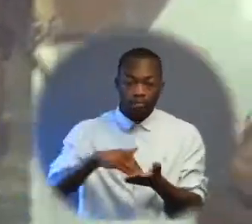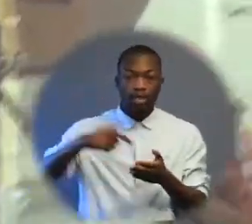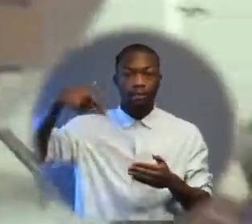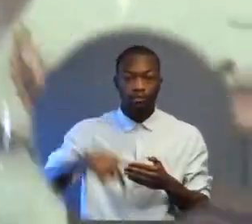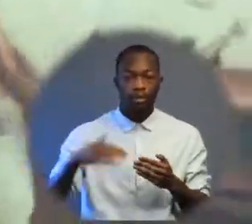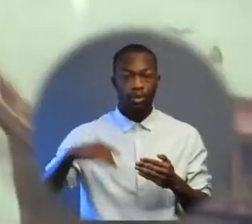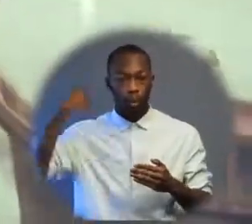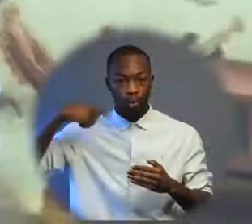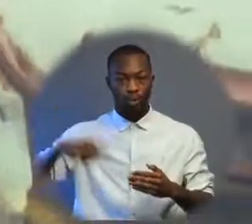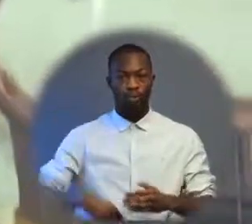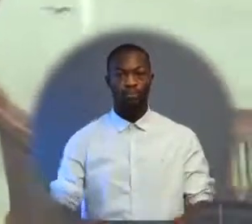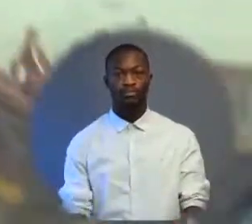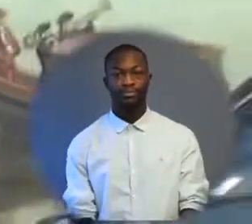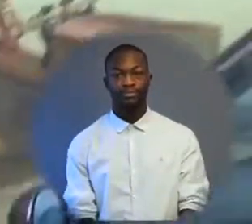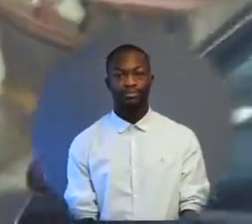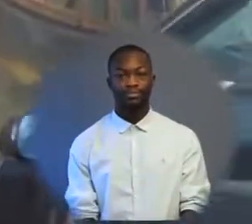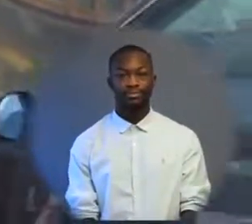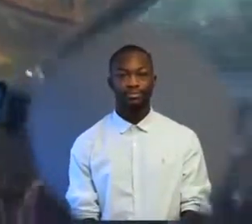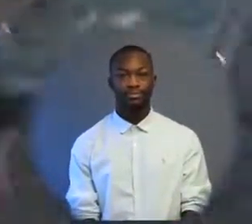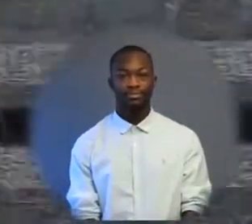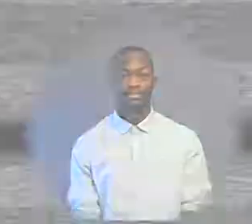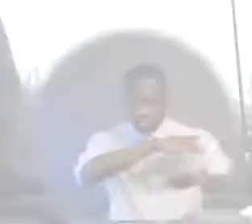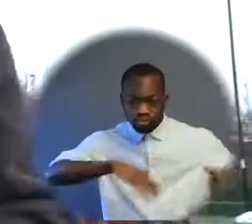the most important dock in the whole of Britain.